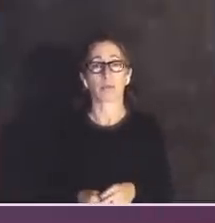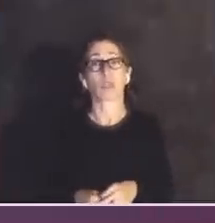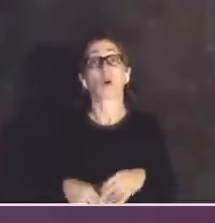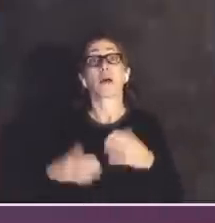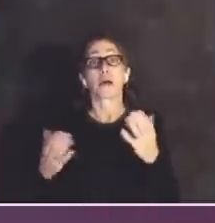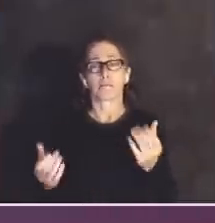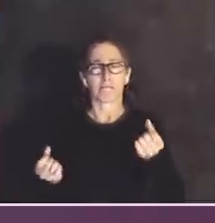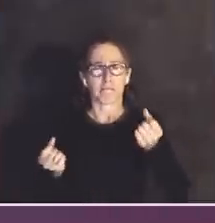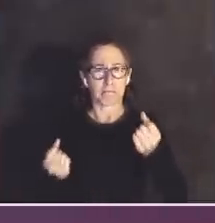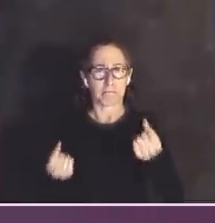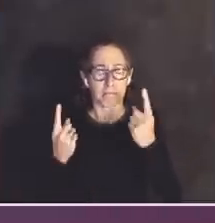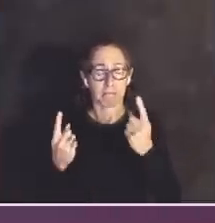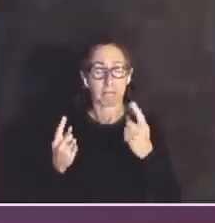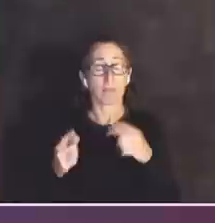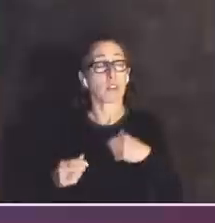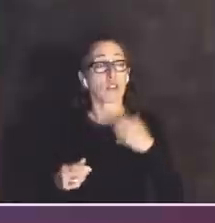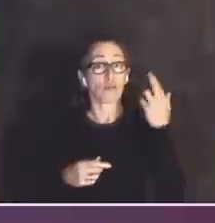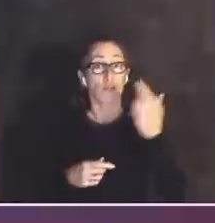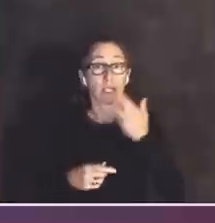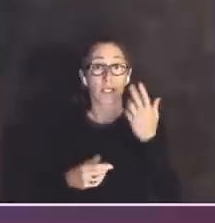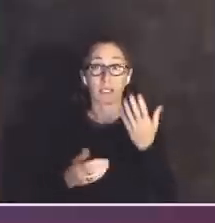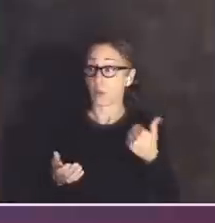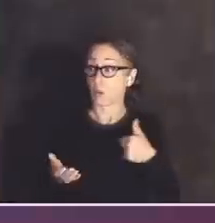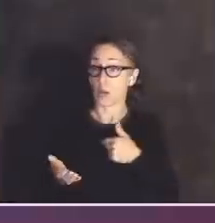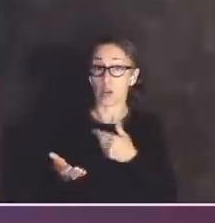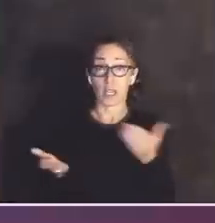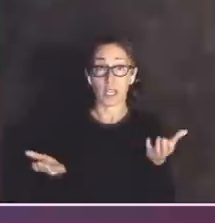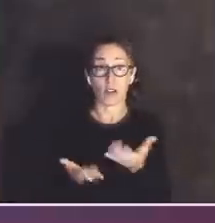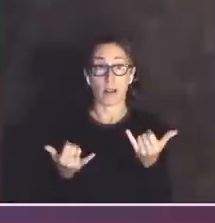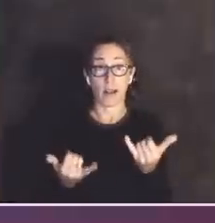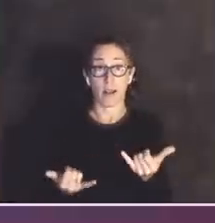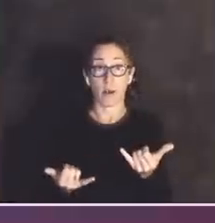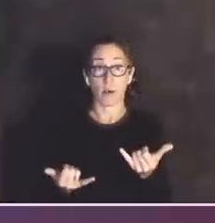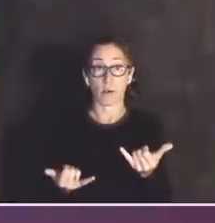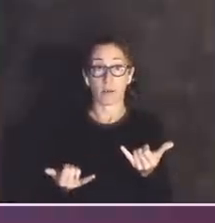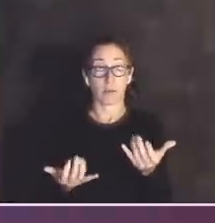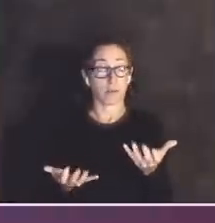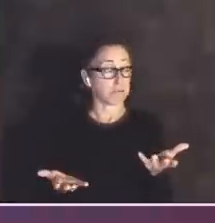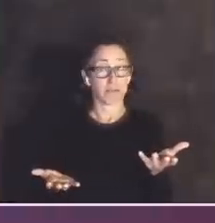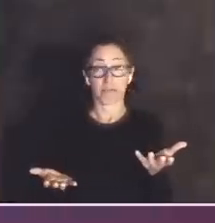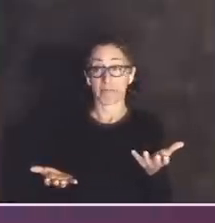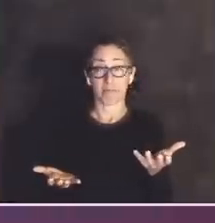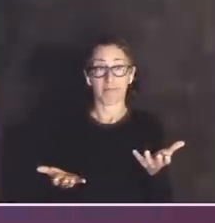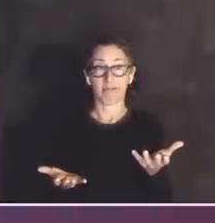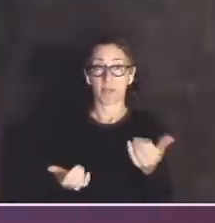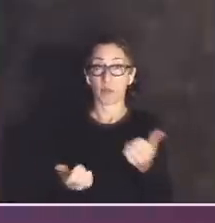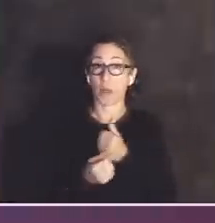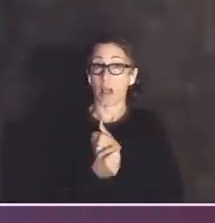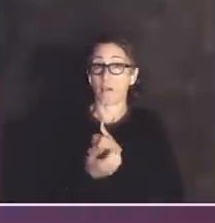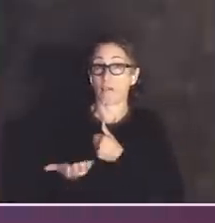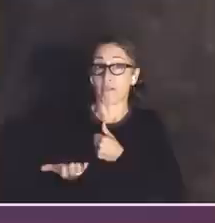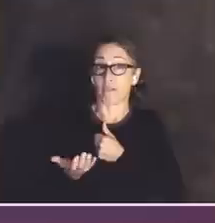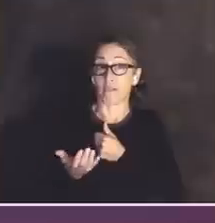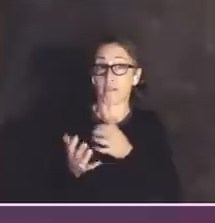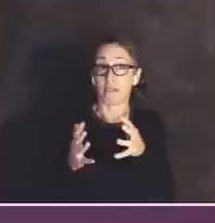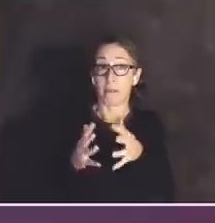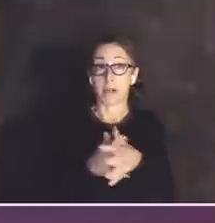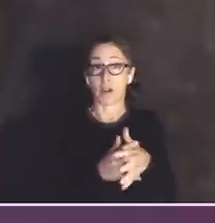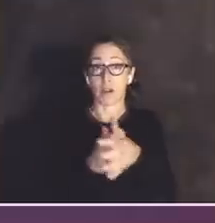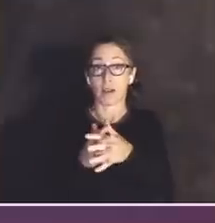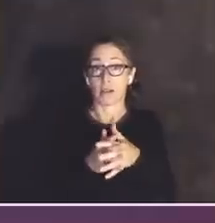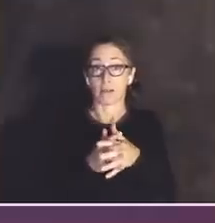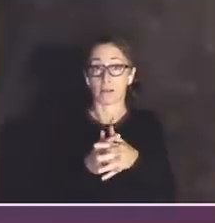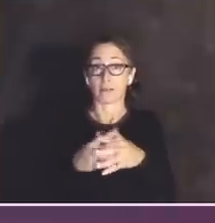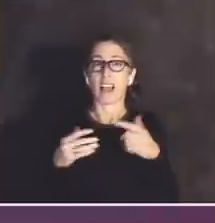The reason that we are all here together right now is because we love our country. We love our